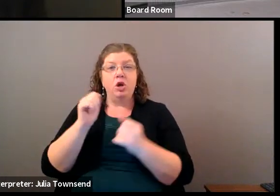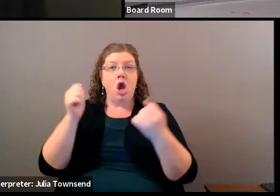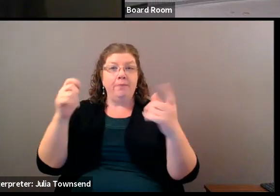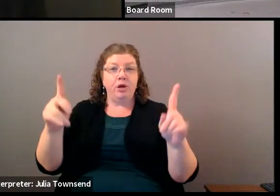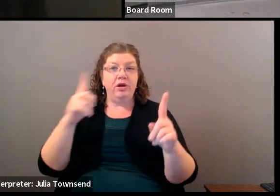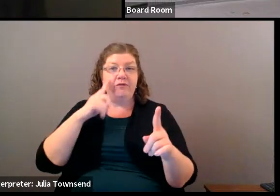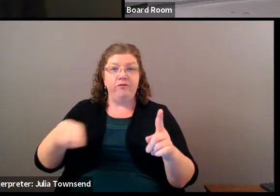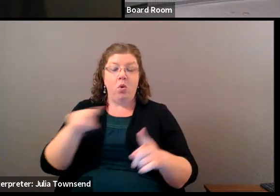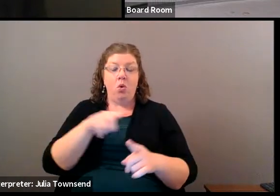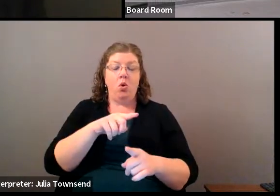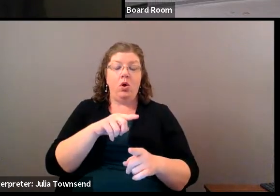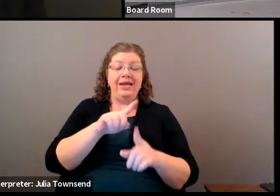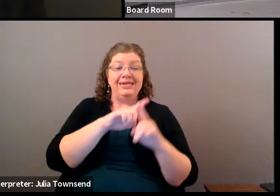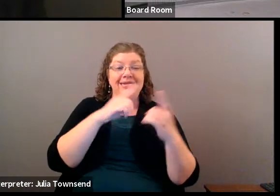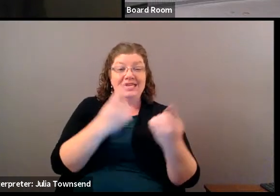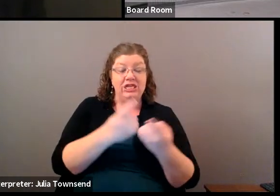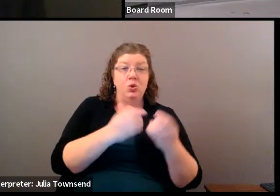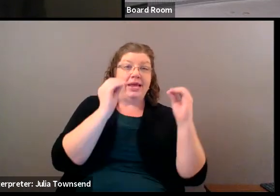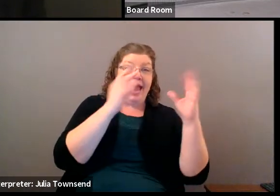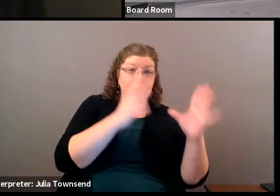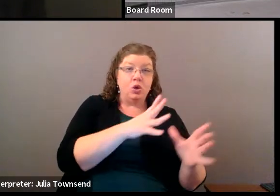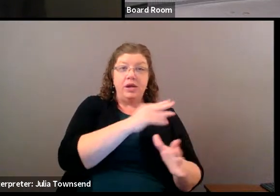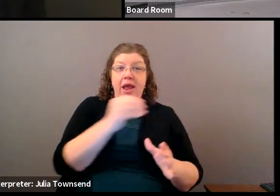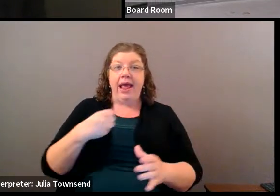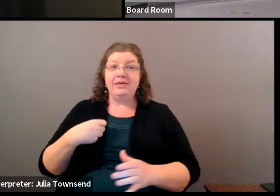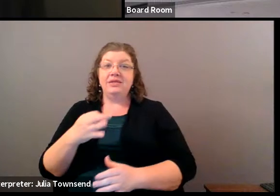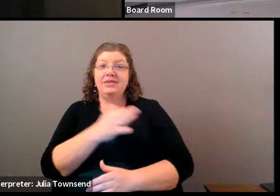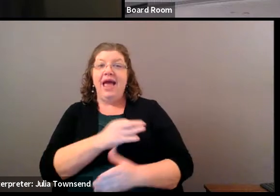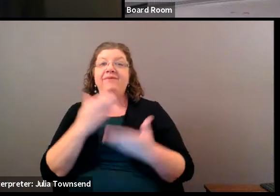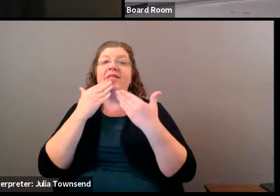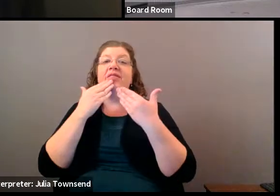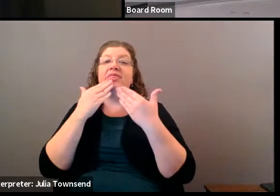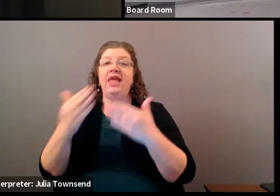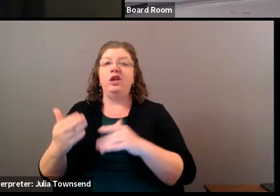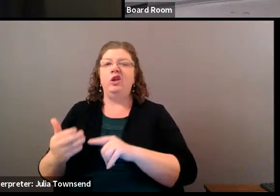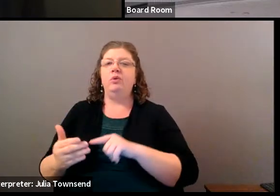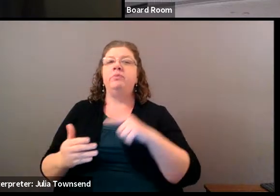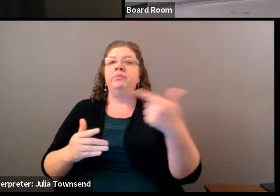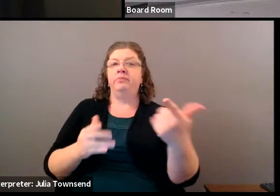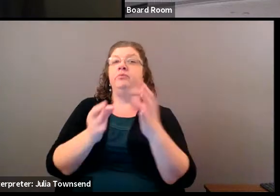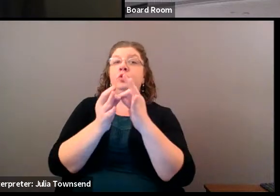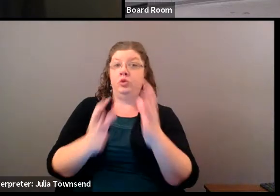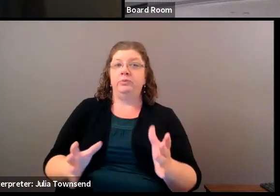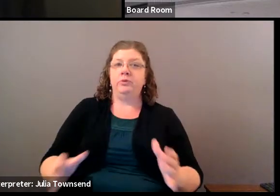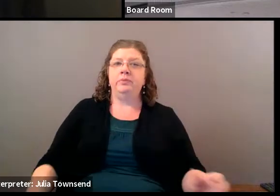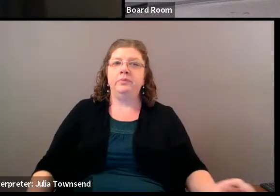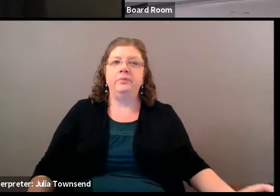for district educators and staff. Thank you.